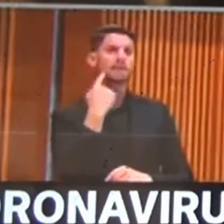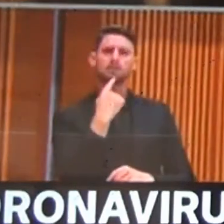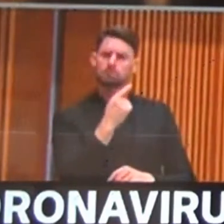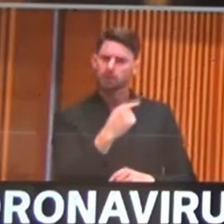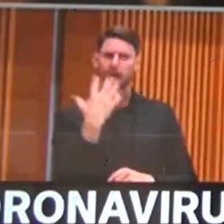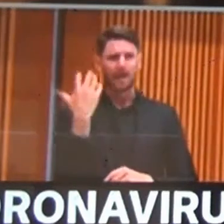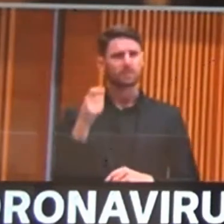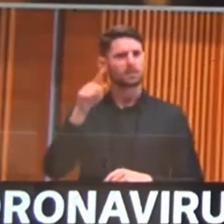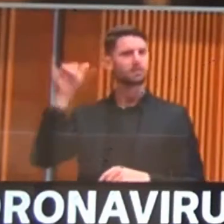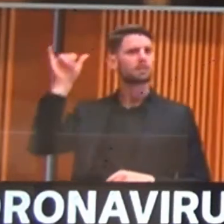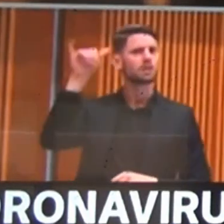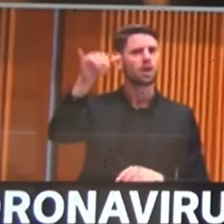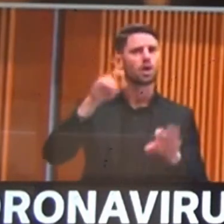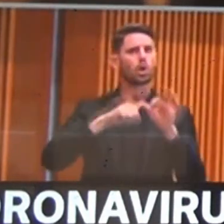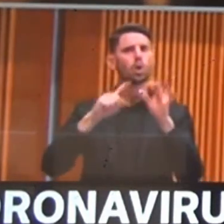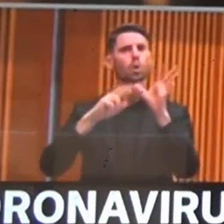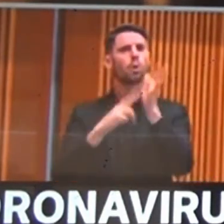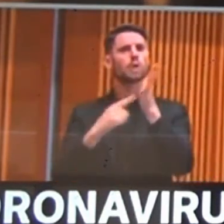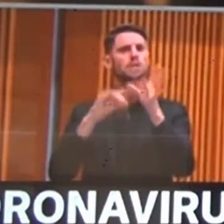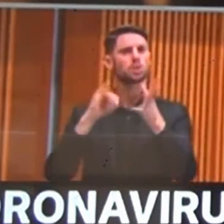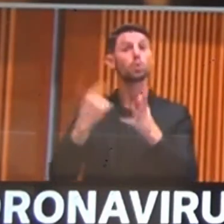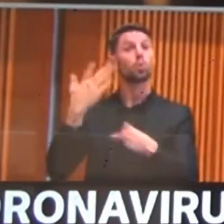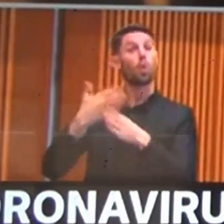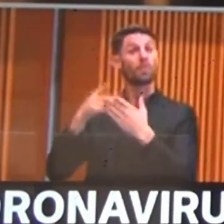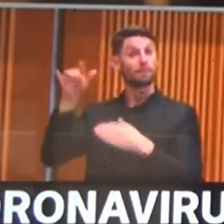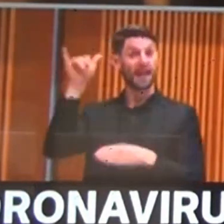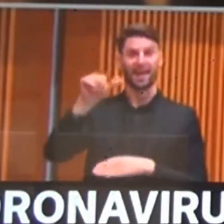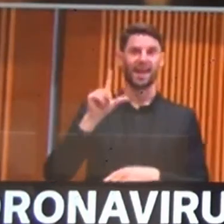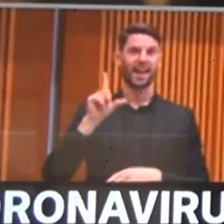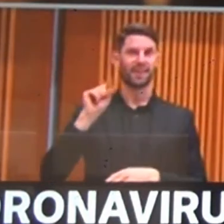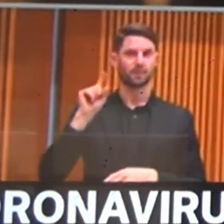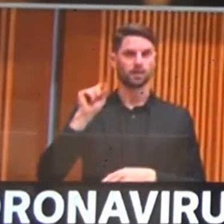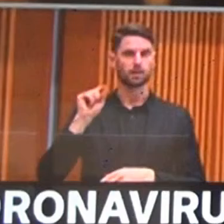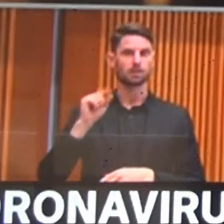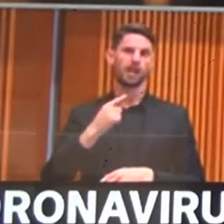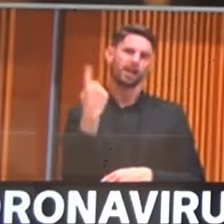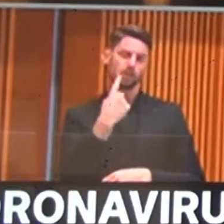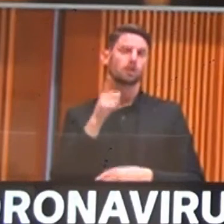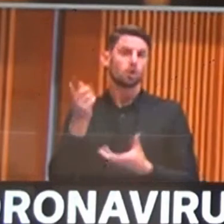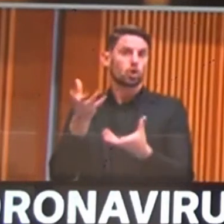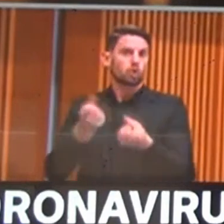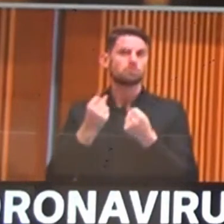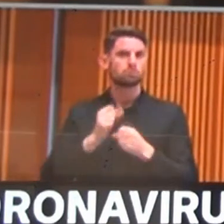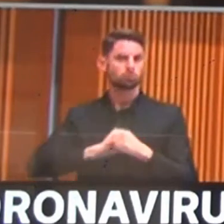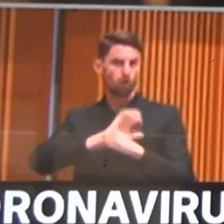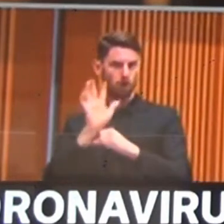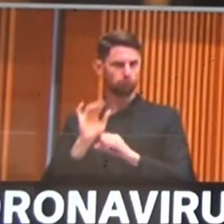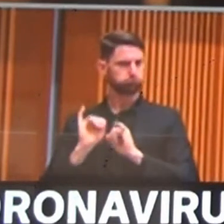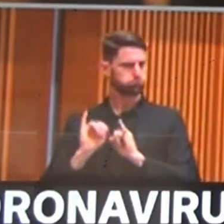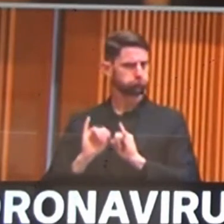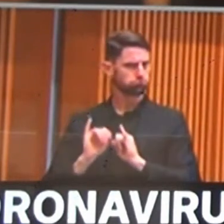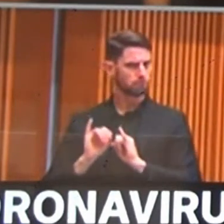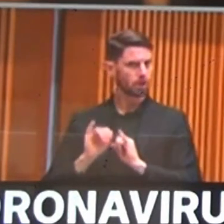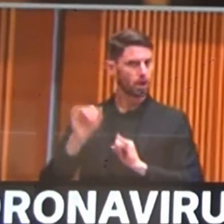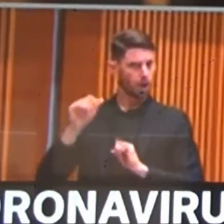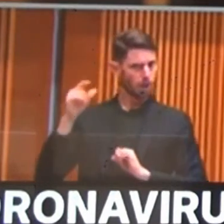of an airline flight crew have tested positive to coronavirus? Do you need to remove the exemption from compulsory quarantine for flight crew, and why do you have